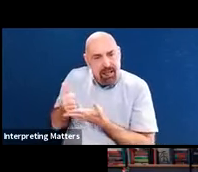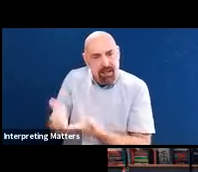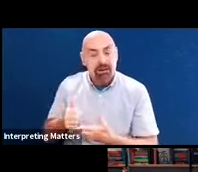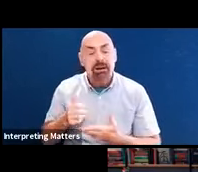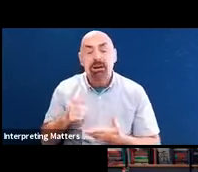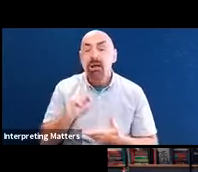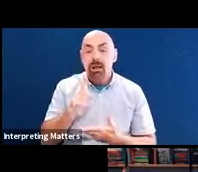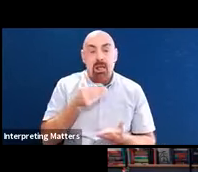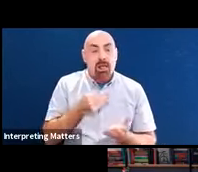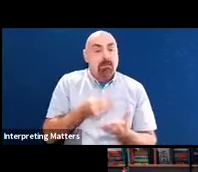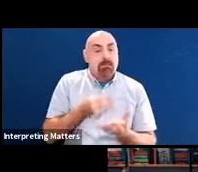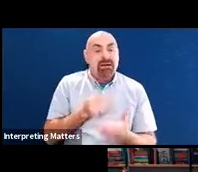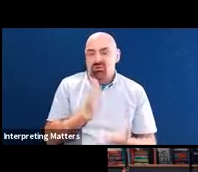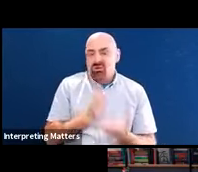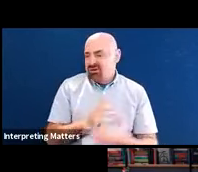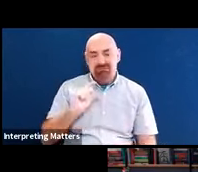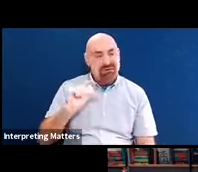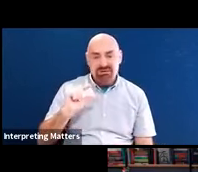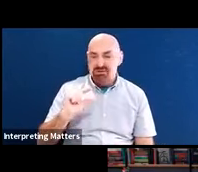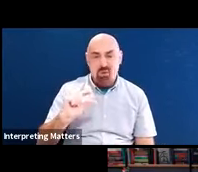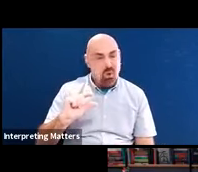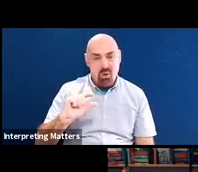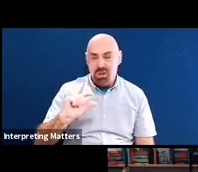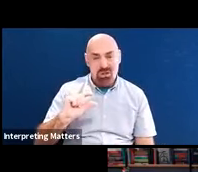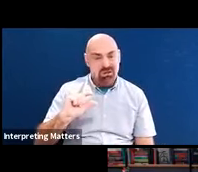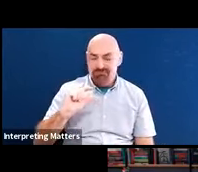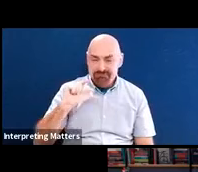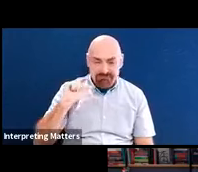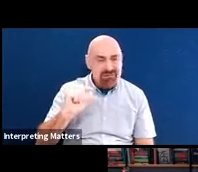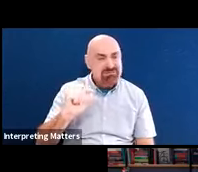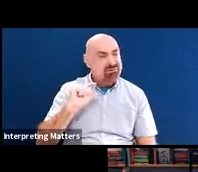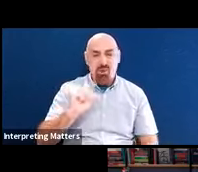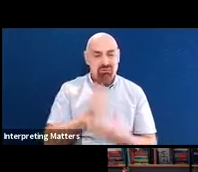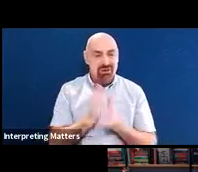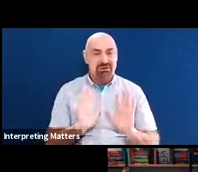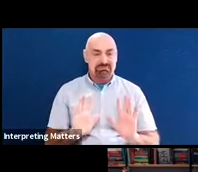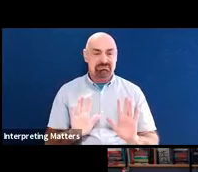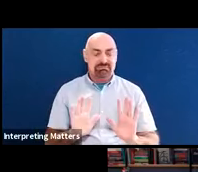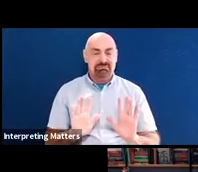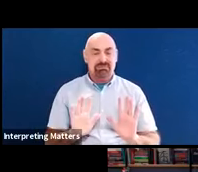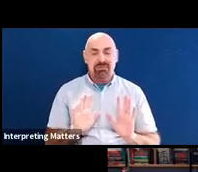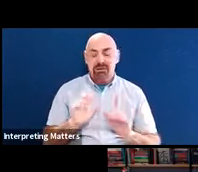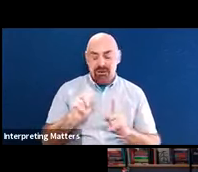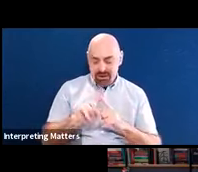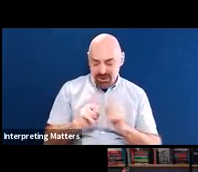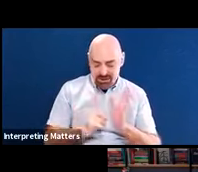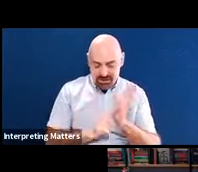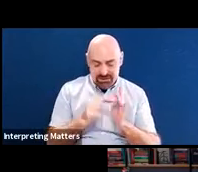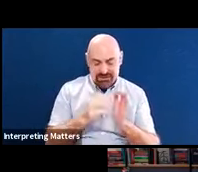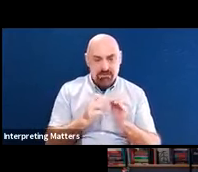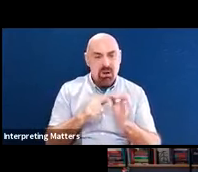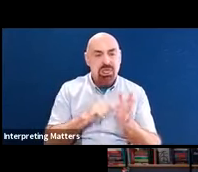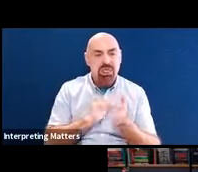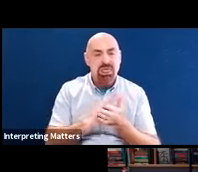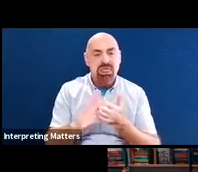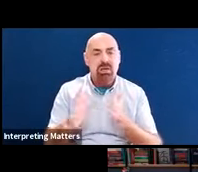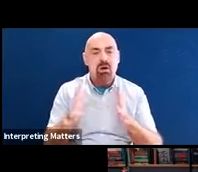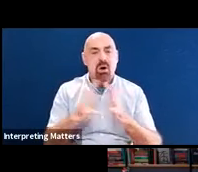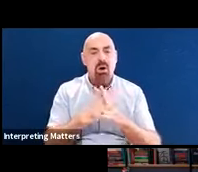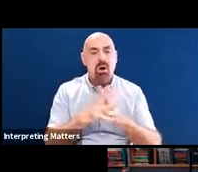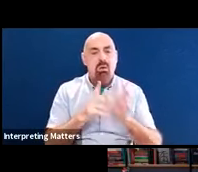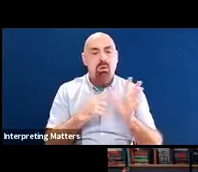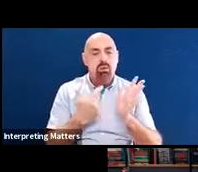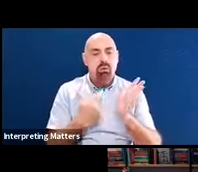still very, very small if we were to try and be serious about that. So Elizabeth Warren, for instance, is really keen on the idea that